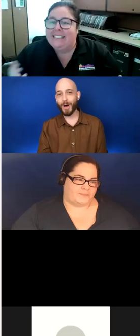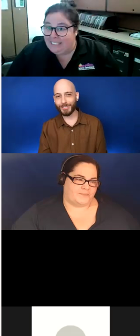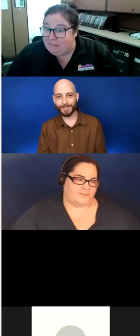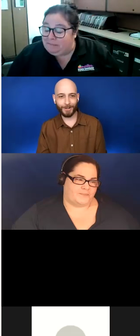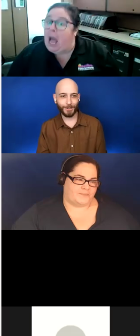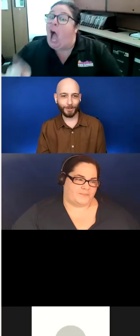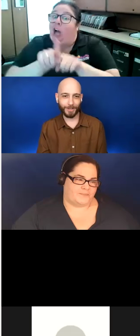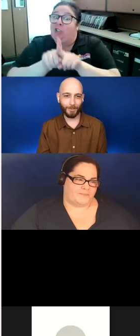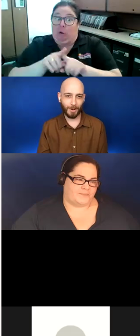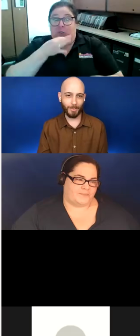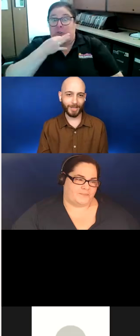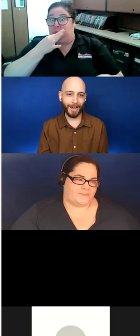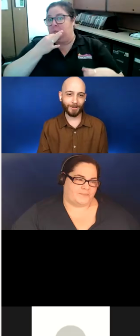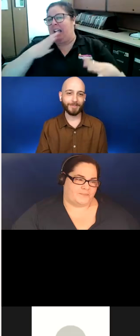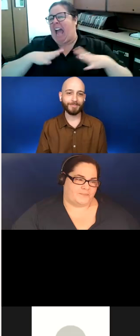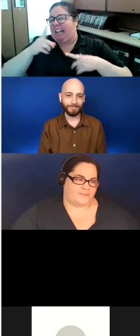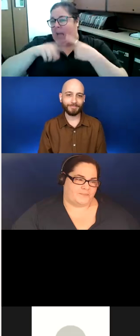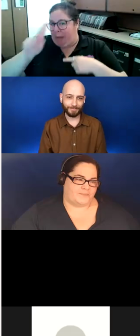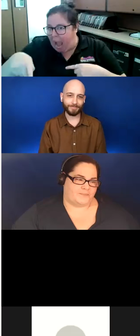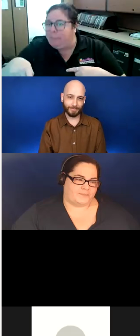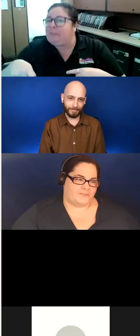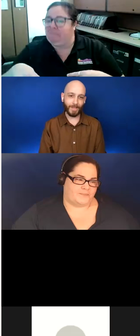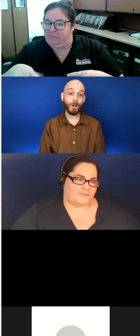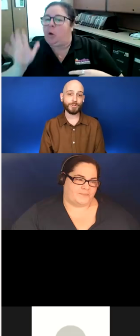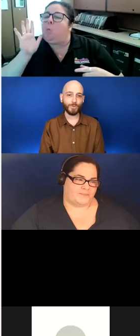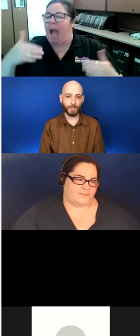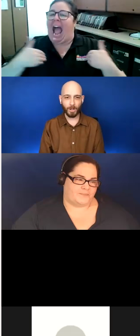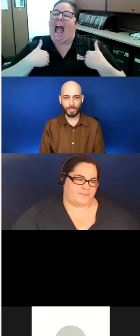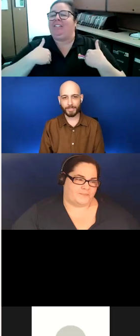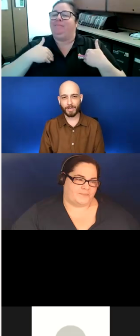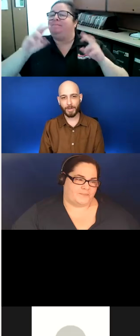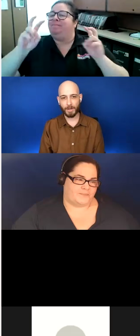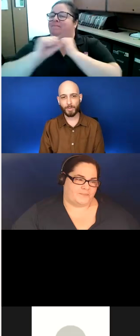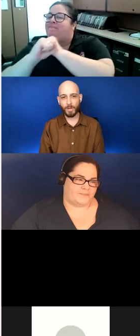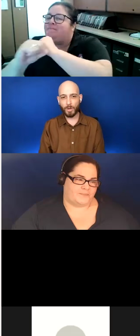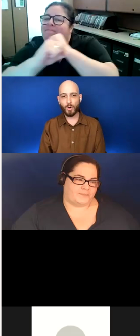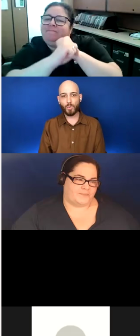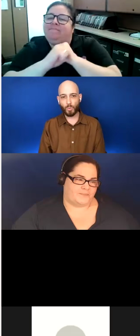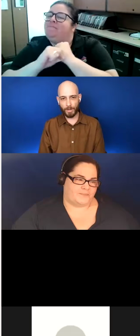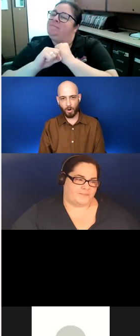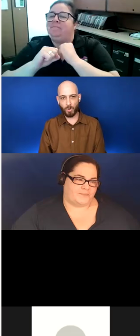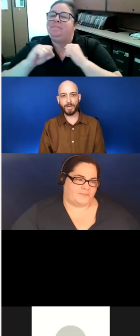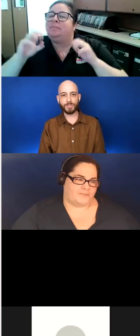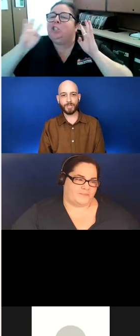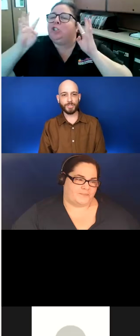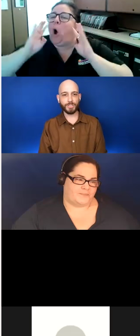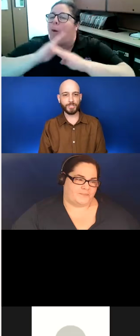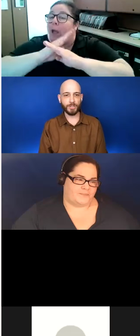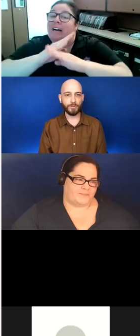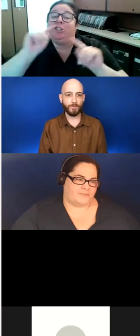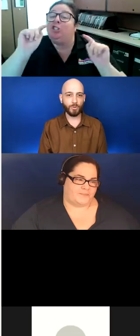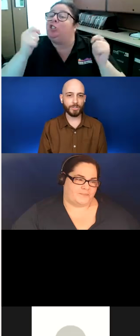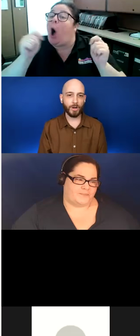we had boom boxes on our shoulder that were a bit loud. Also, with the holidays coming up, we always,